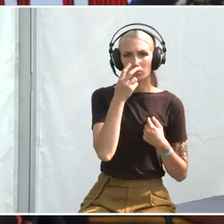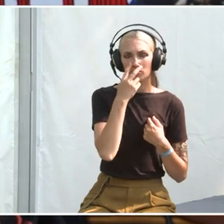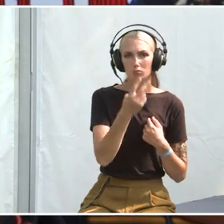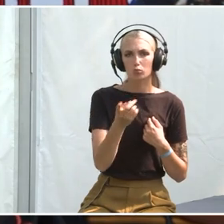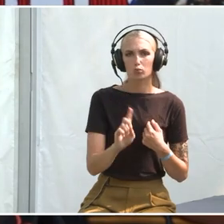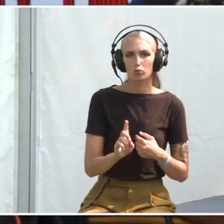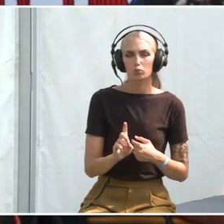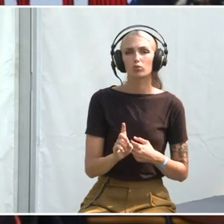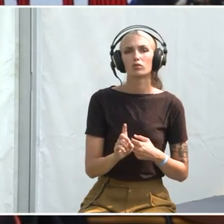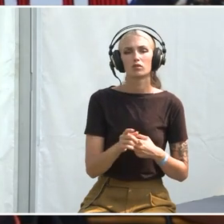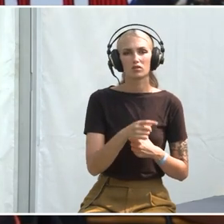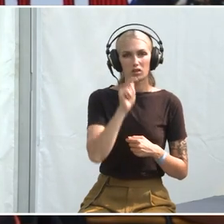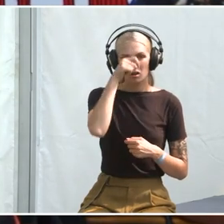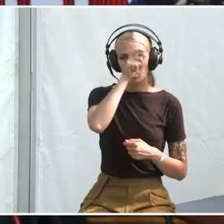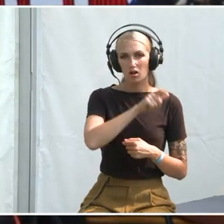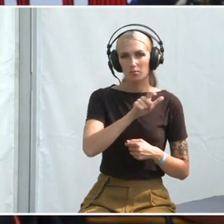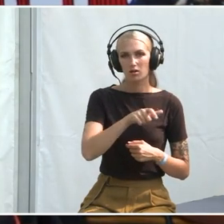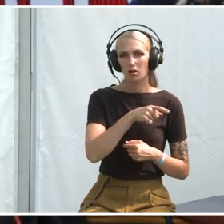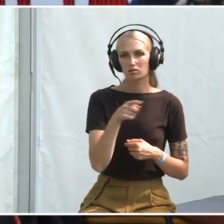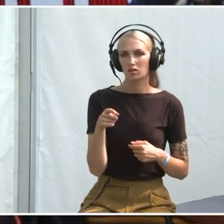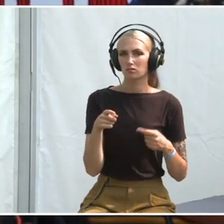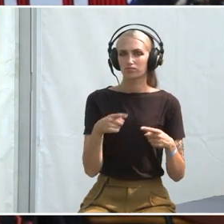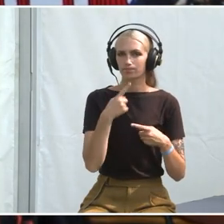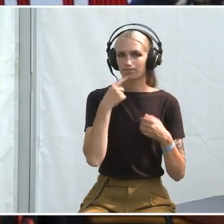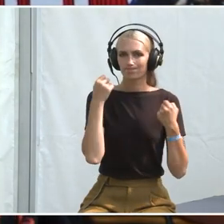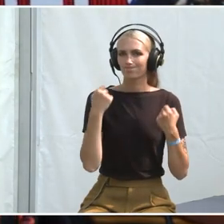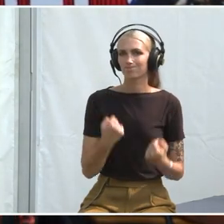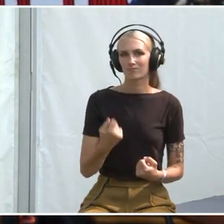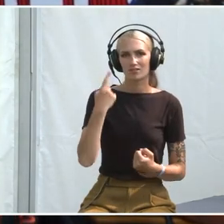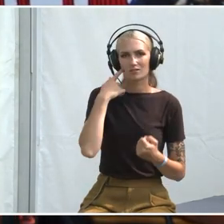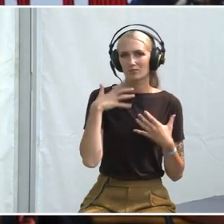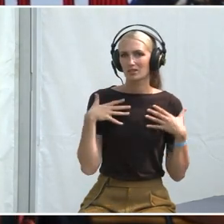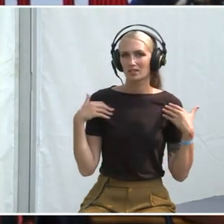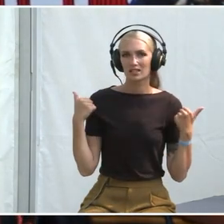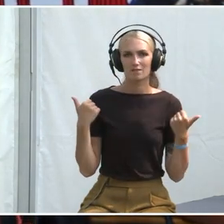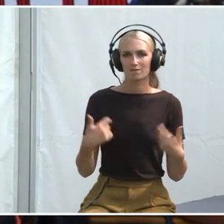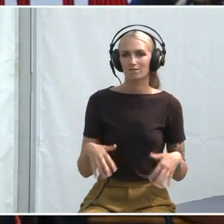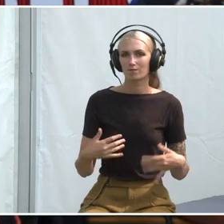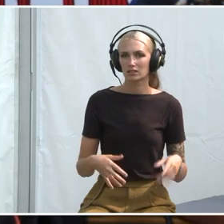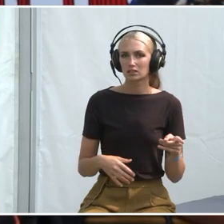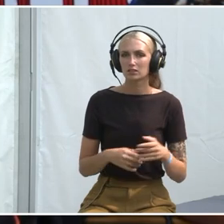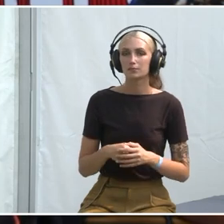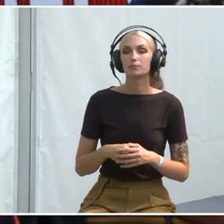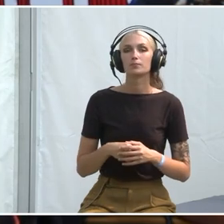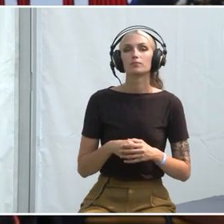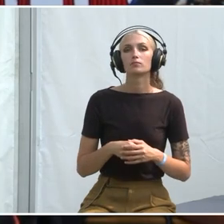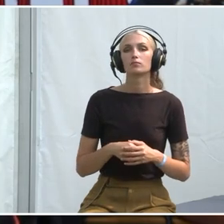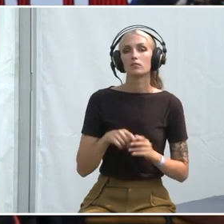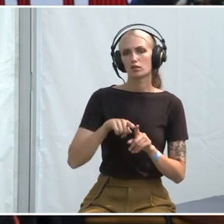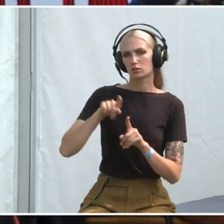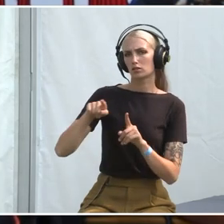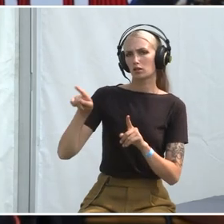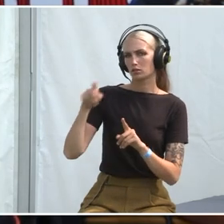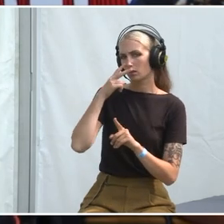is that they struggle hugely with mental health issues. There's also statistics that the students that